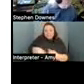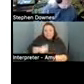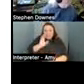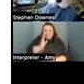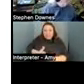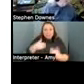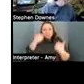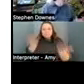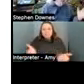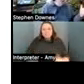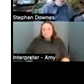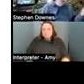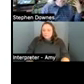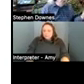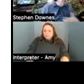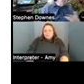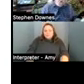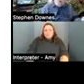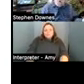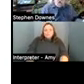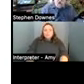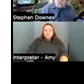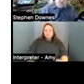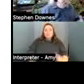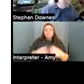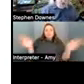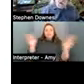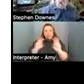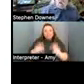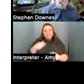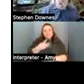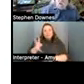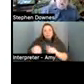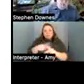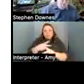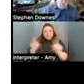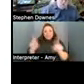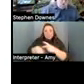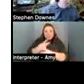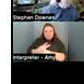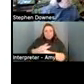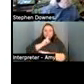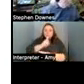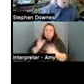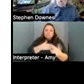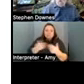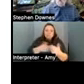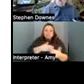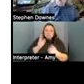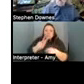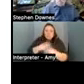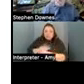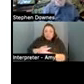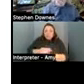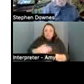so generative analytics there's a few different types it doesn't matter um what the types are it doesn't matter what their